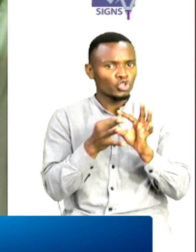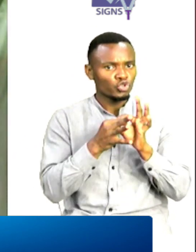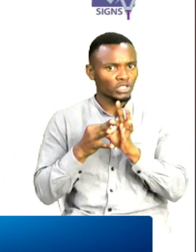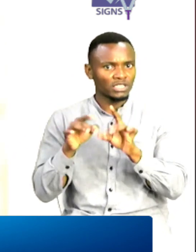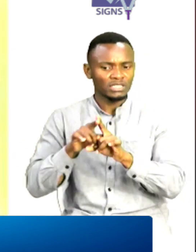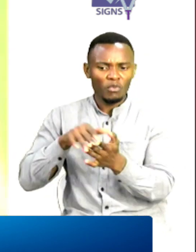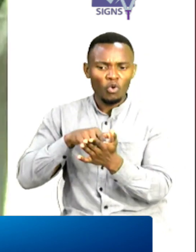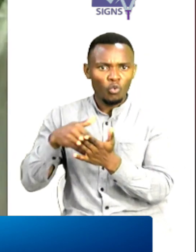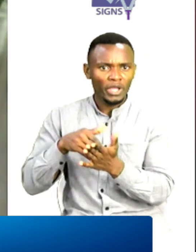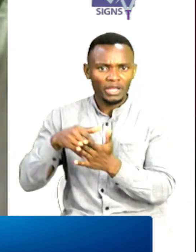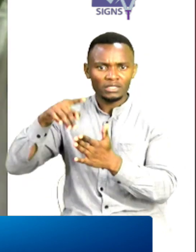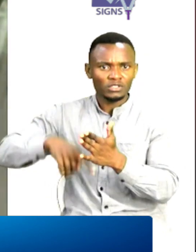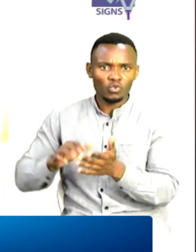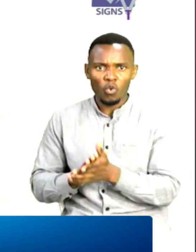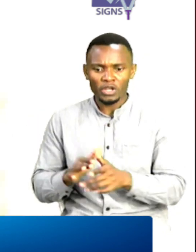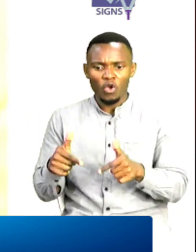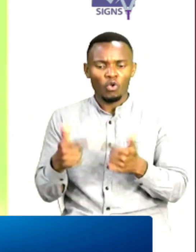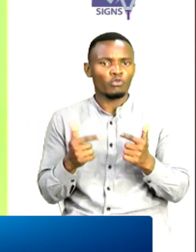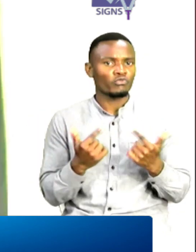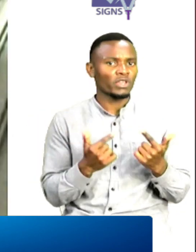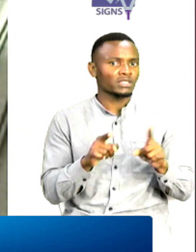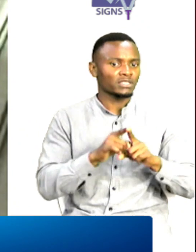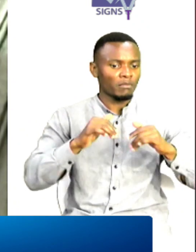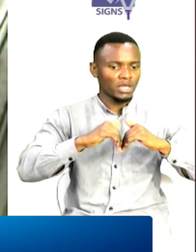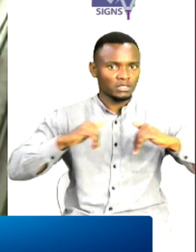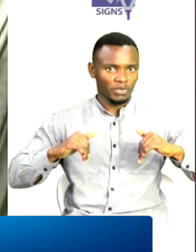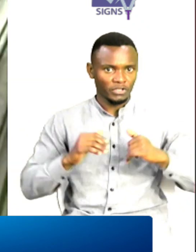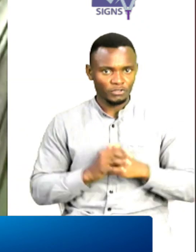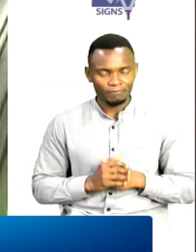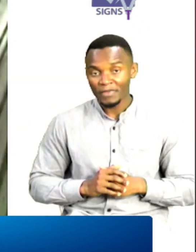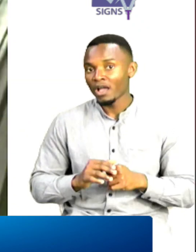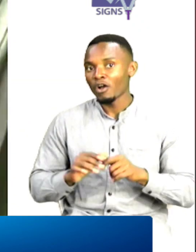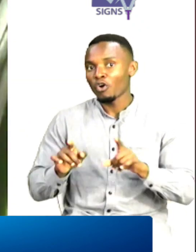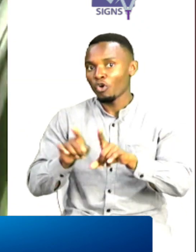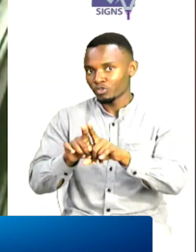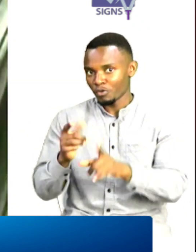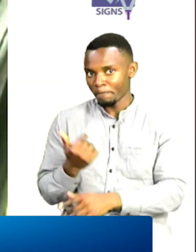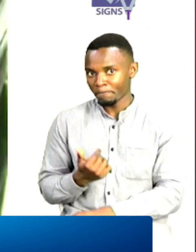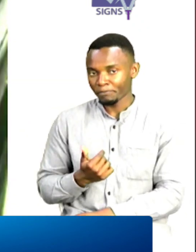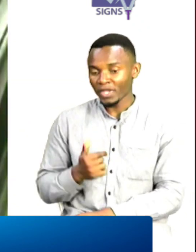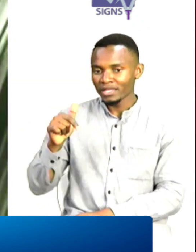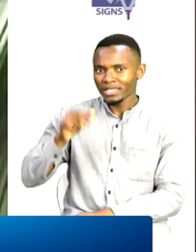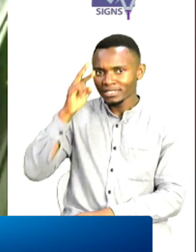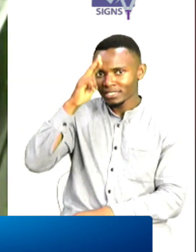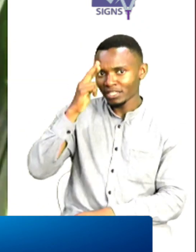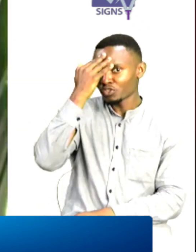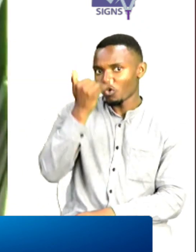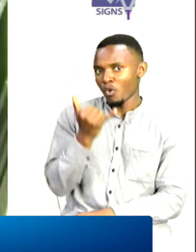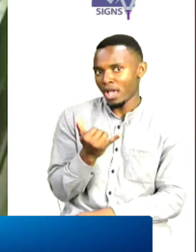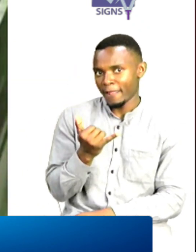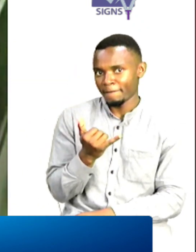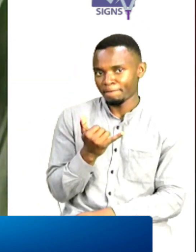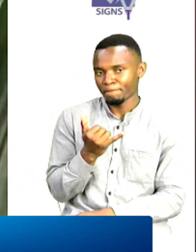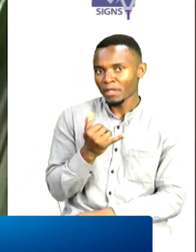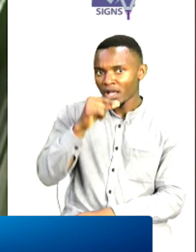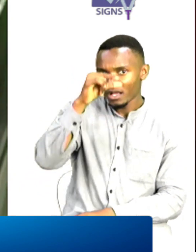impulses of conflict and division. And let me say this, It is the reason why the